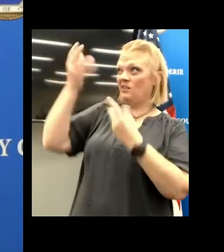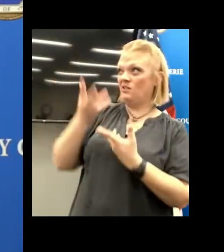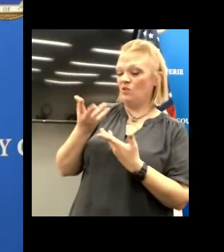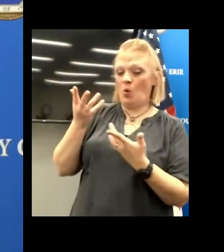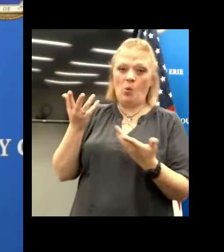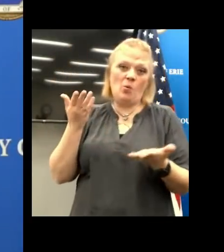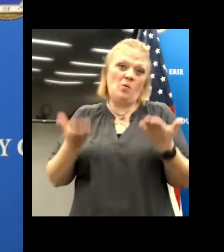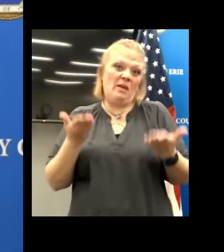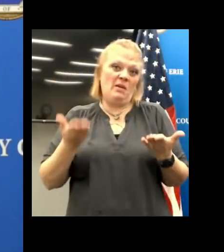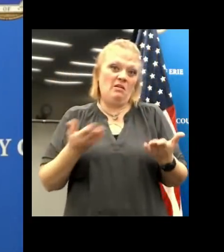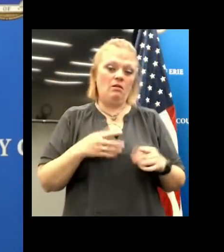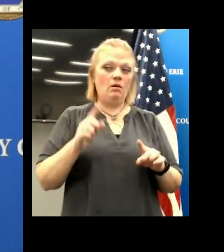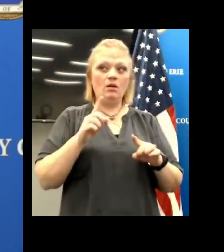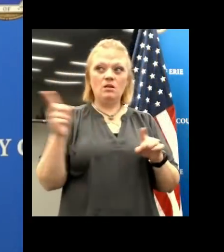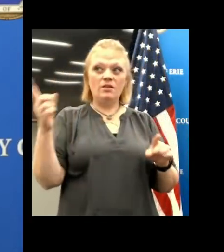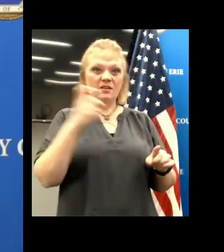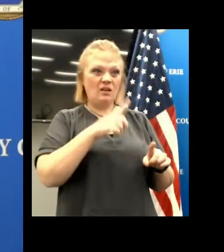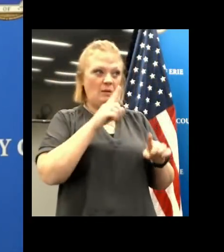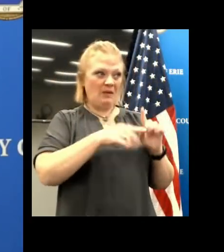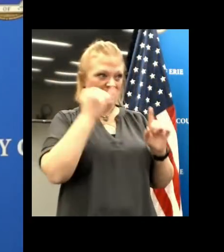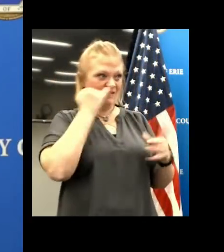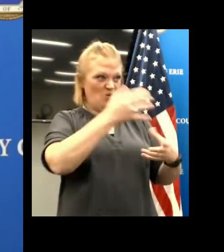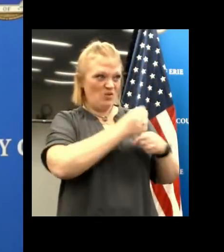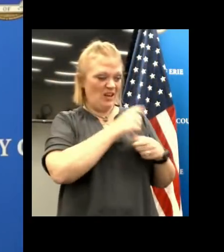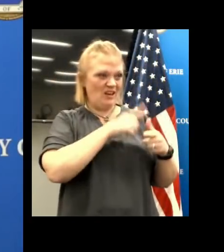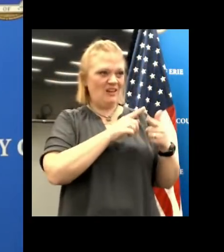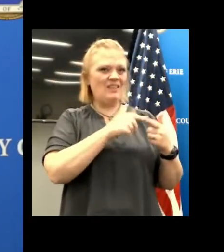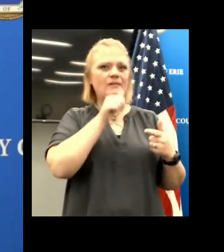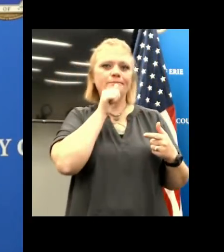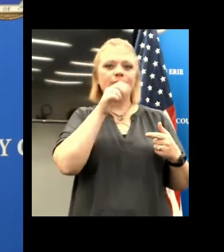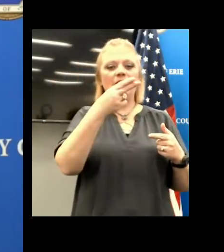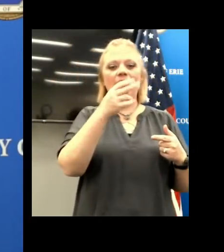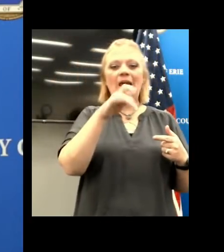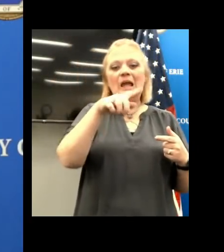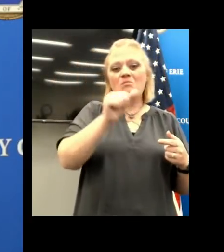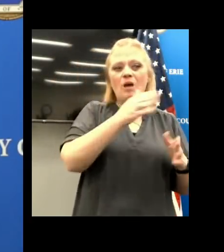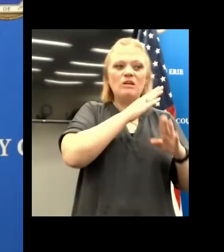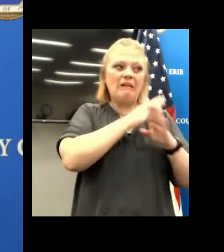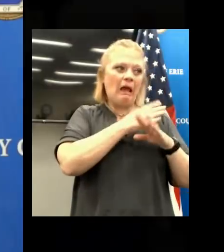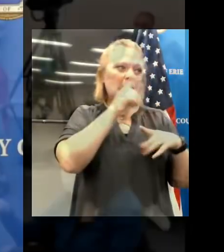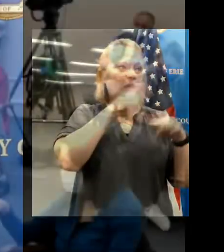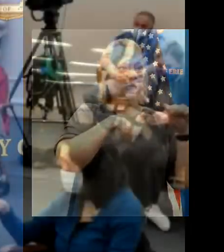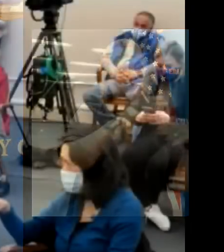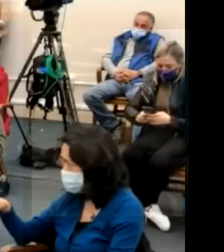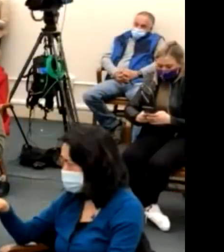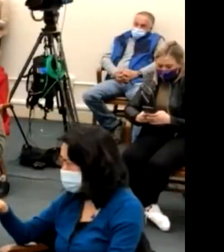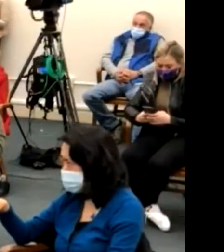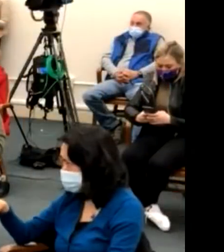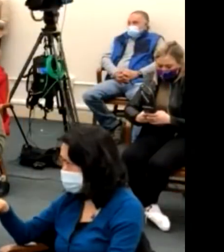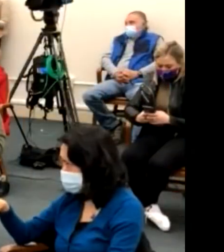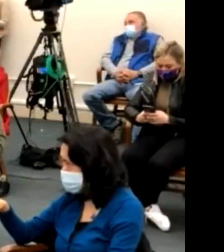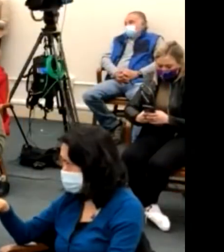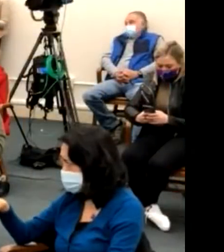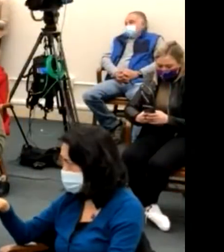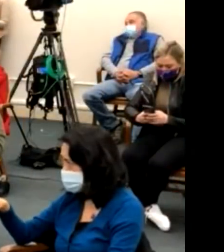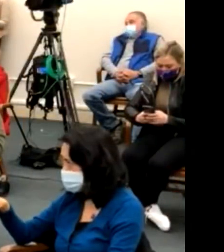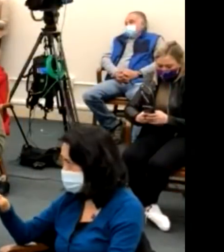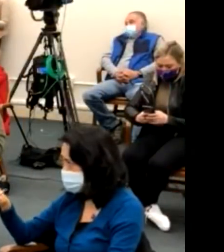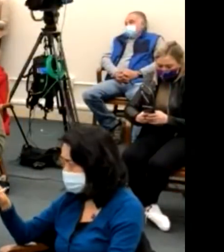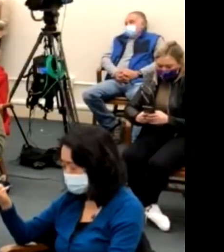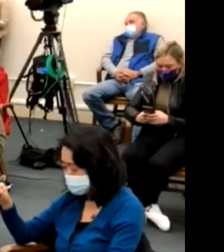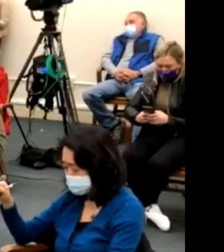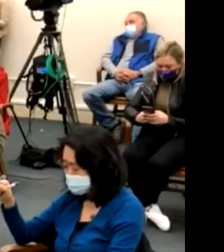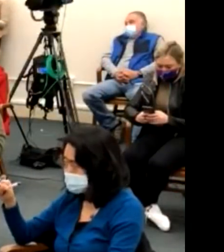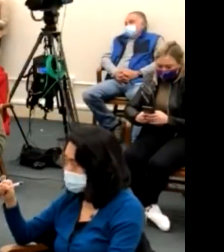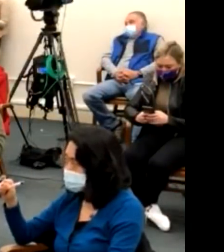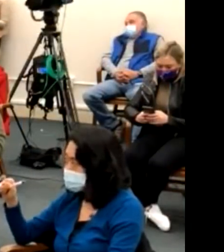data. But if you do get the data, you tend to say that HIPAA protects that information from being shared. I'm just wondering if that is still. Well, it's also with